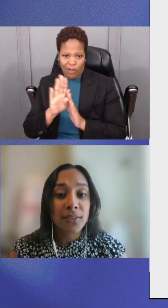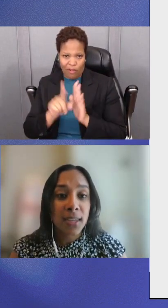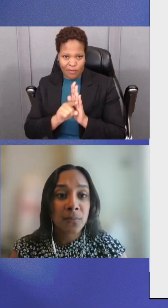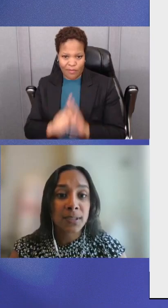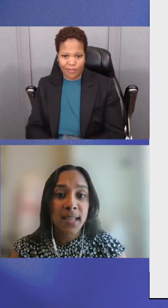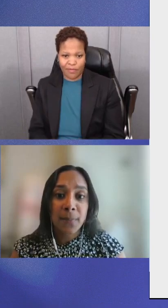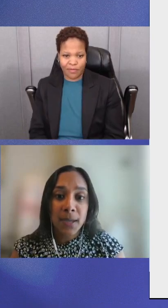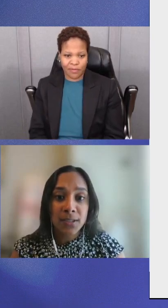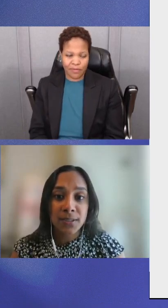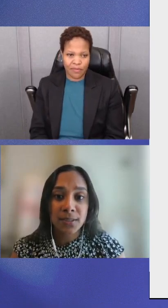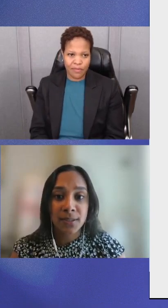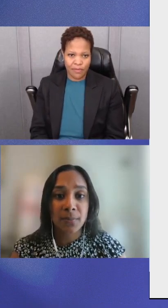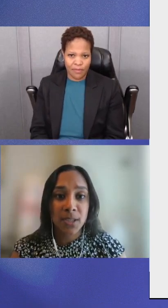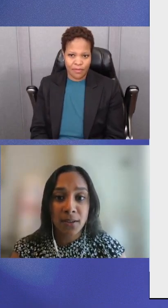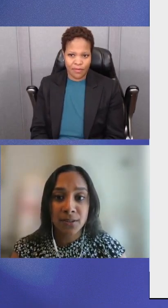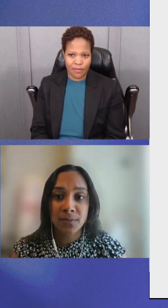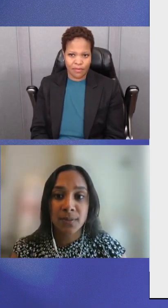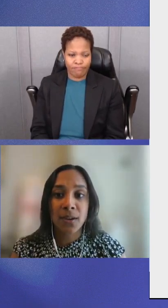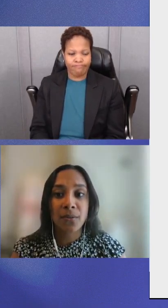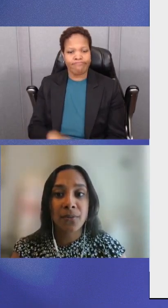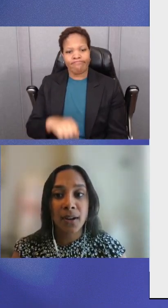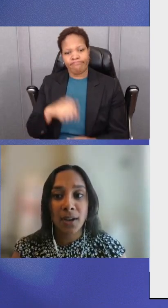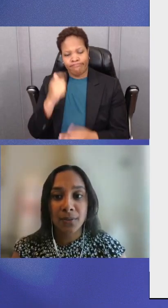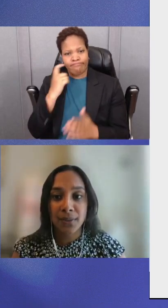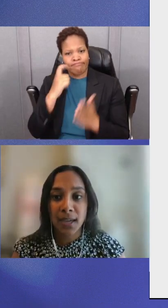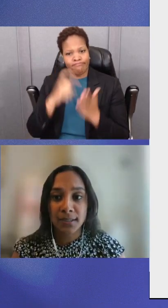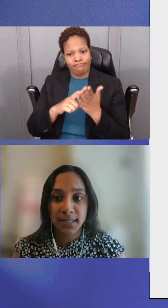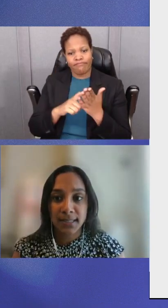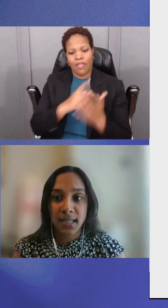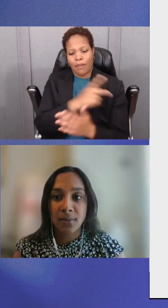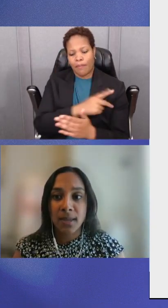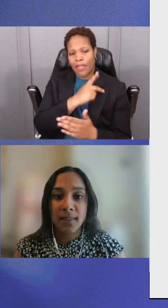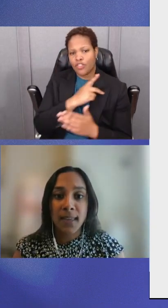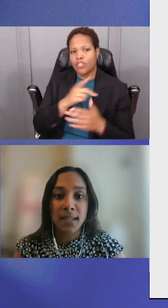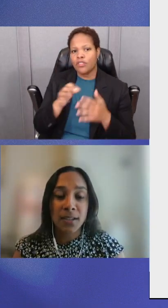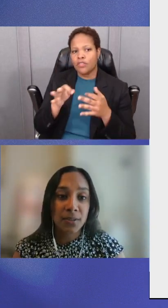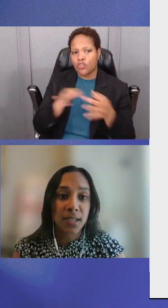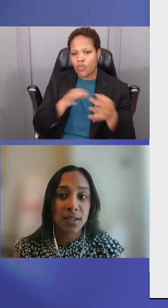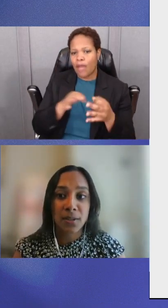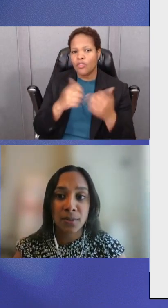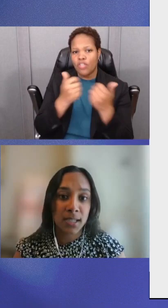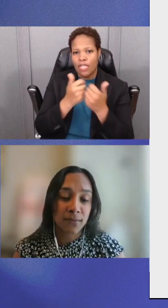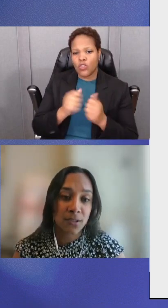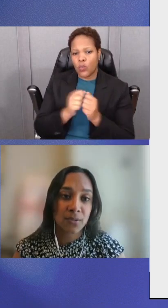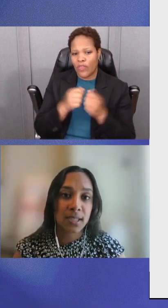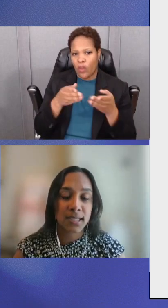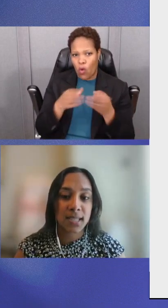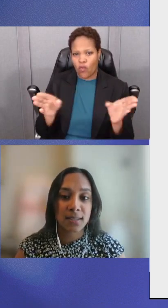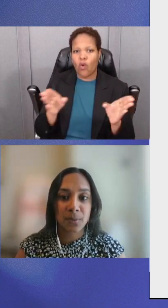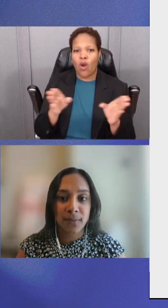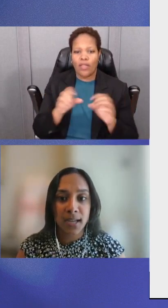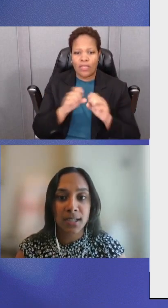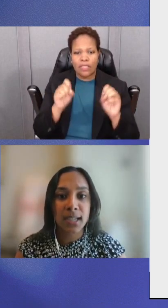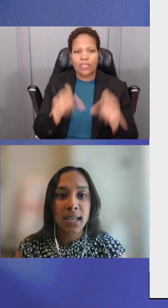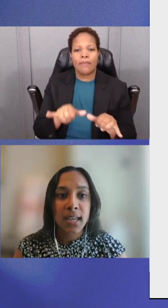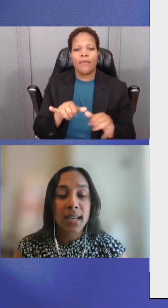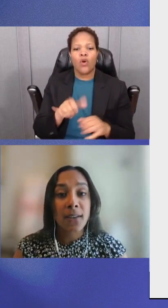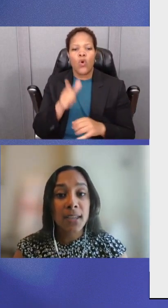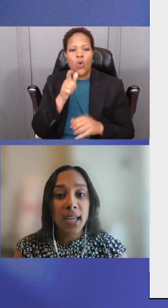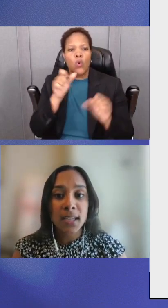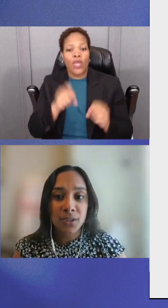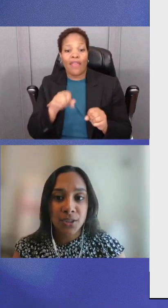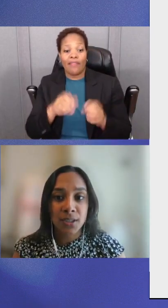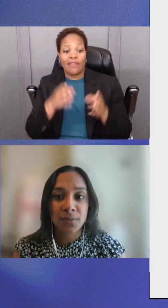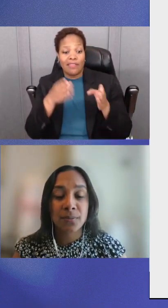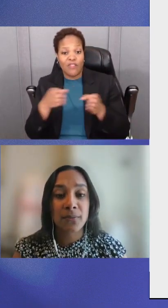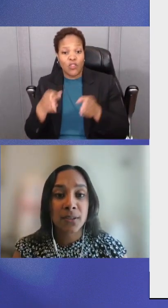Another theme was that patients described challenges with the overall healthcare system, and that included who an individual can see as a provider.